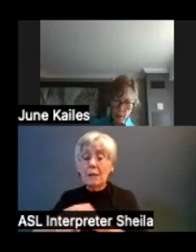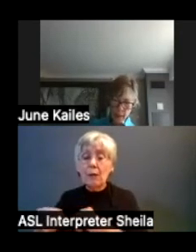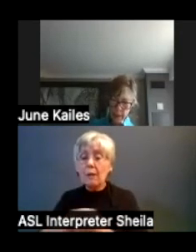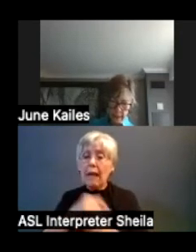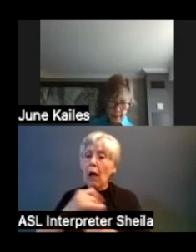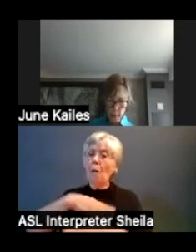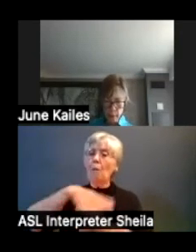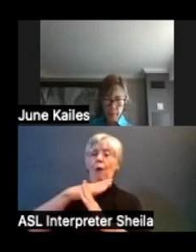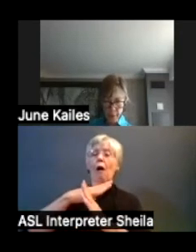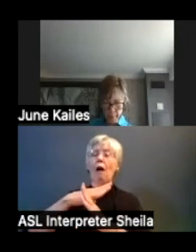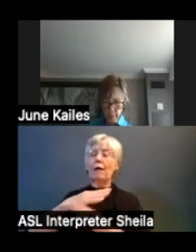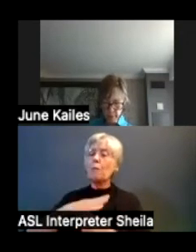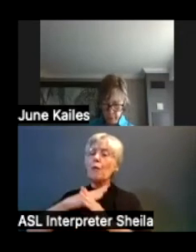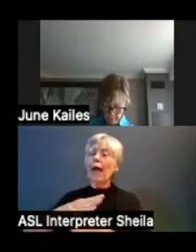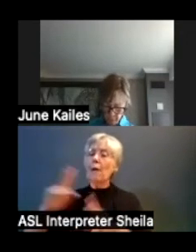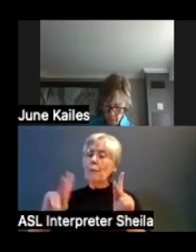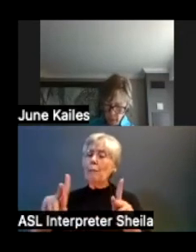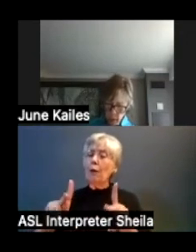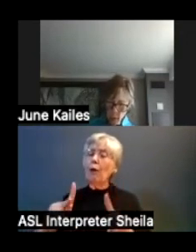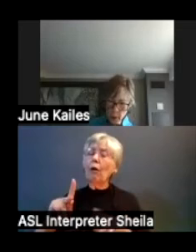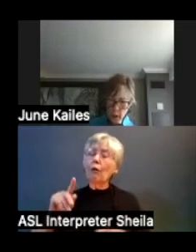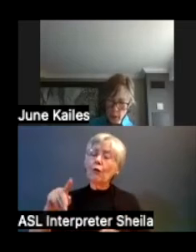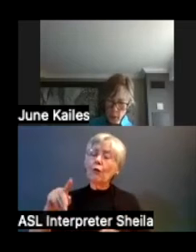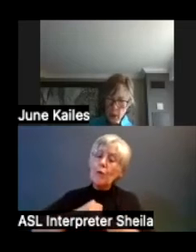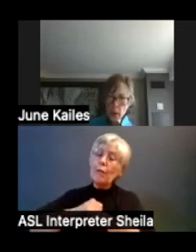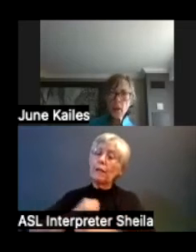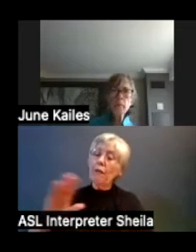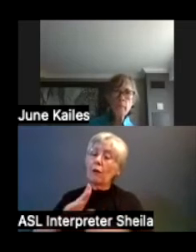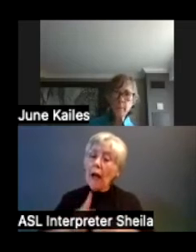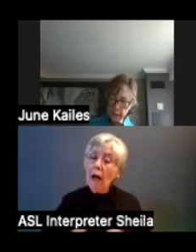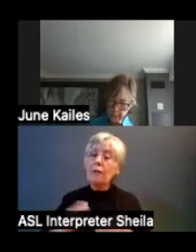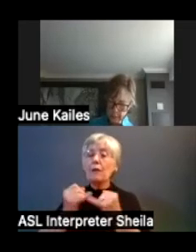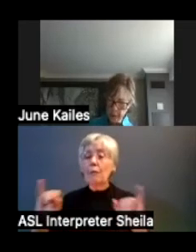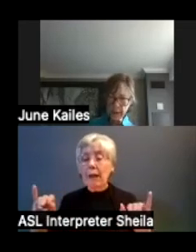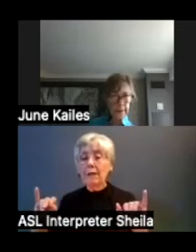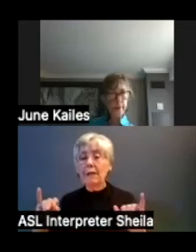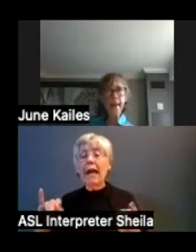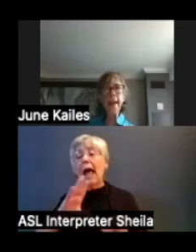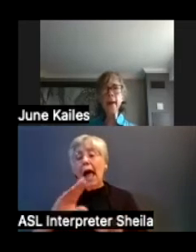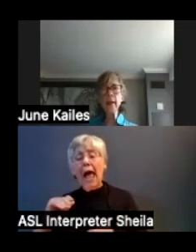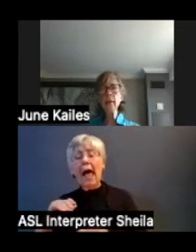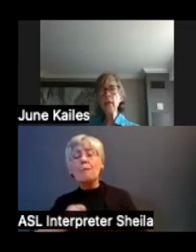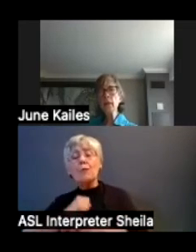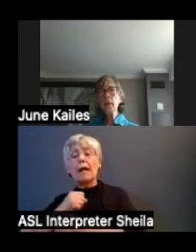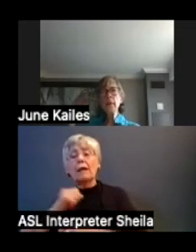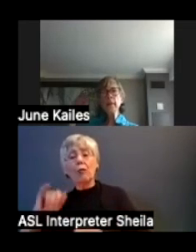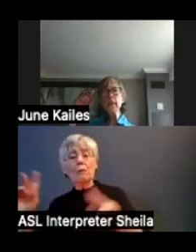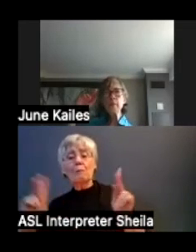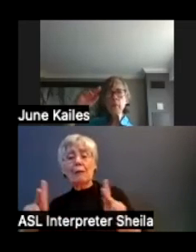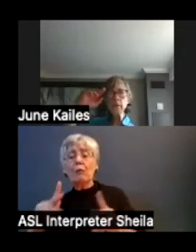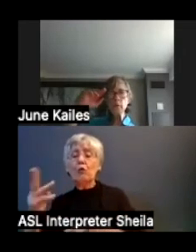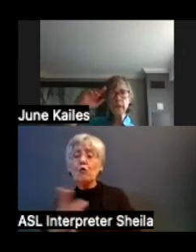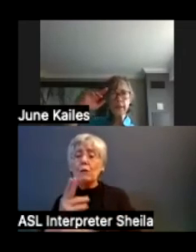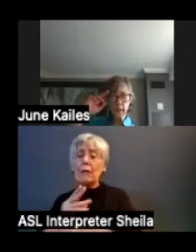and independence, that prevent people from who use mobility devices or can't